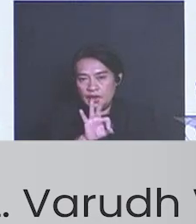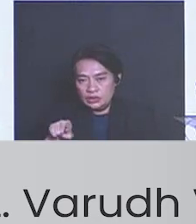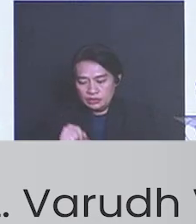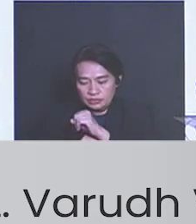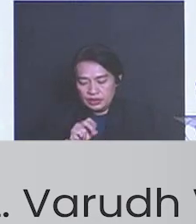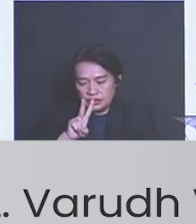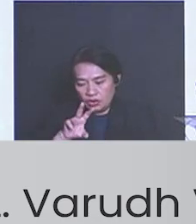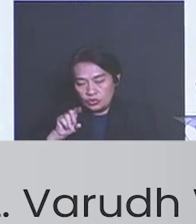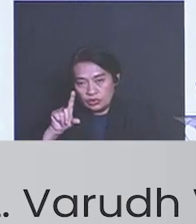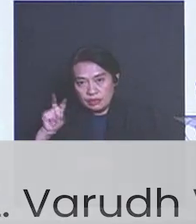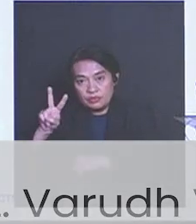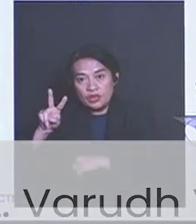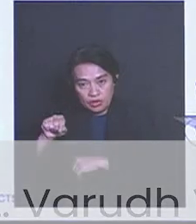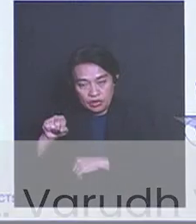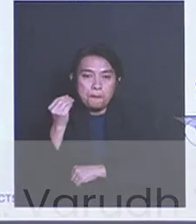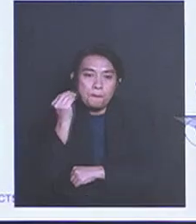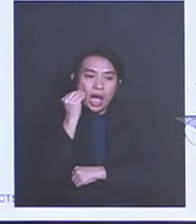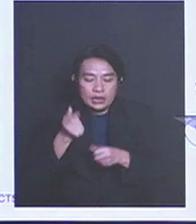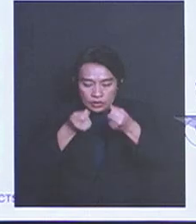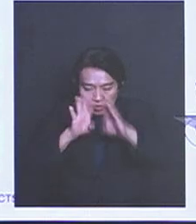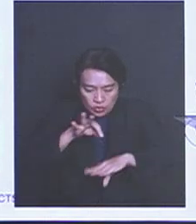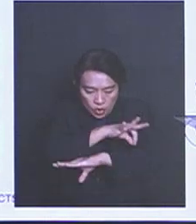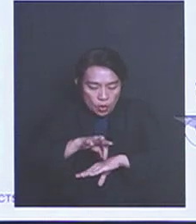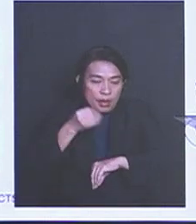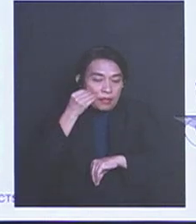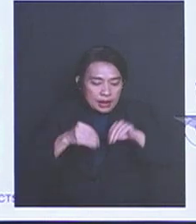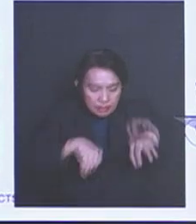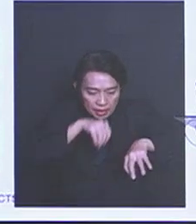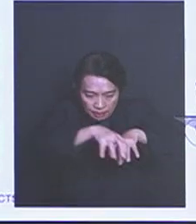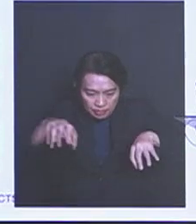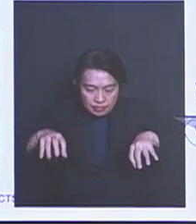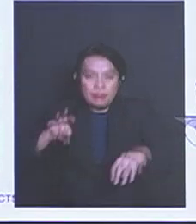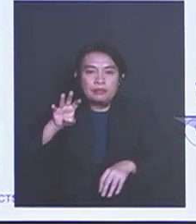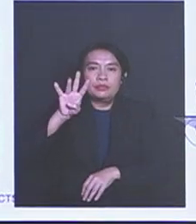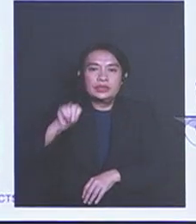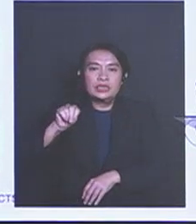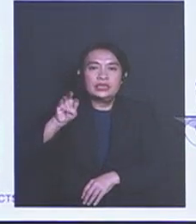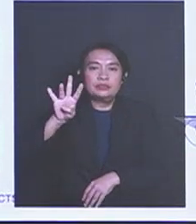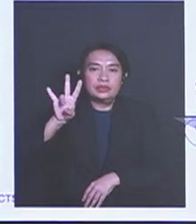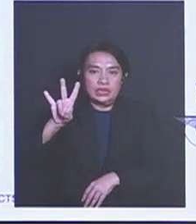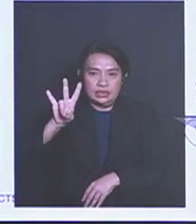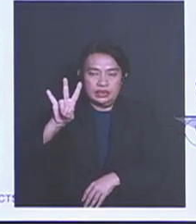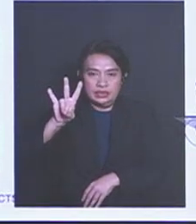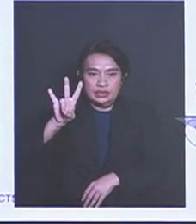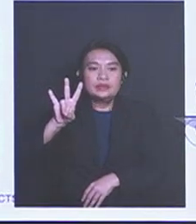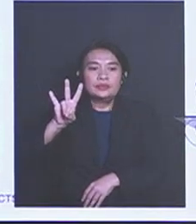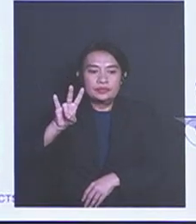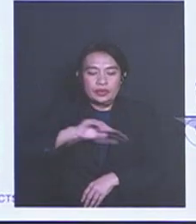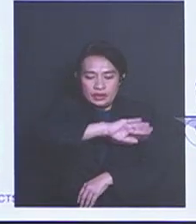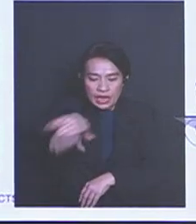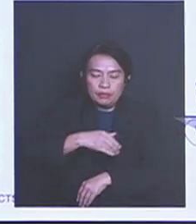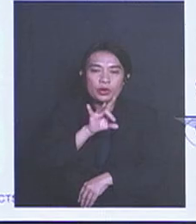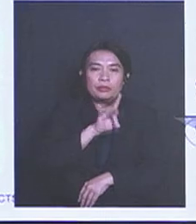new 47 custom-made houses from the total of 87 houses in the program for homeless people in Klong